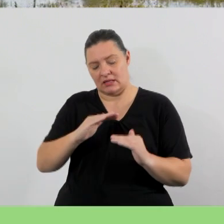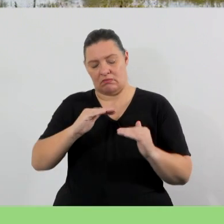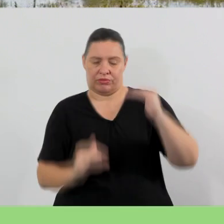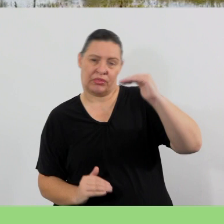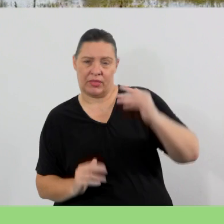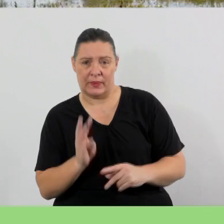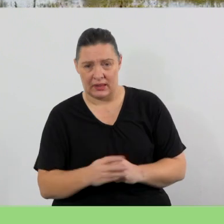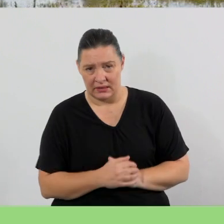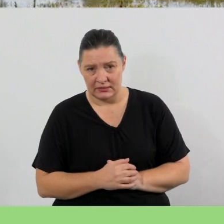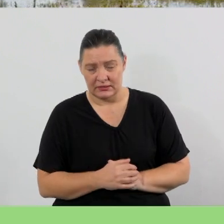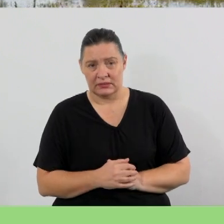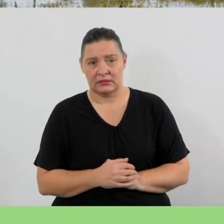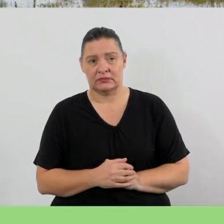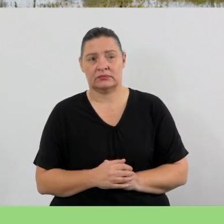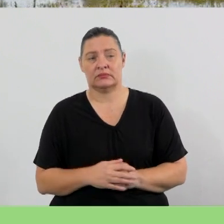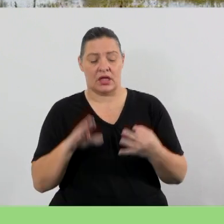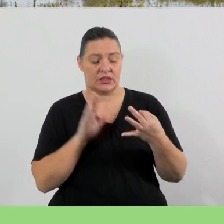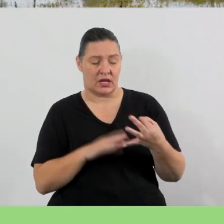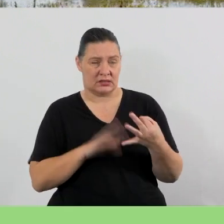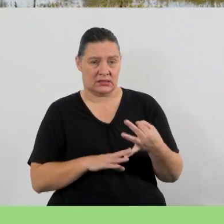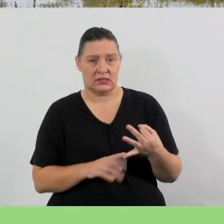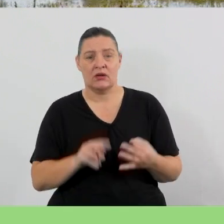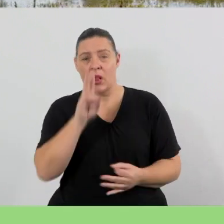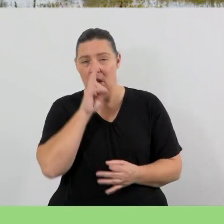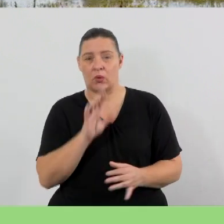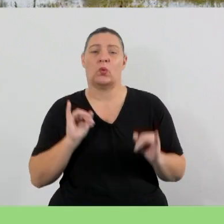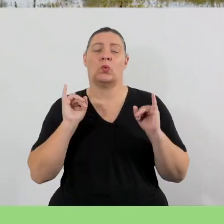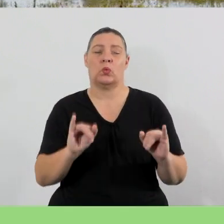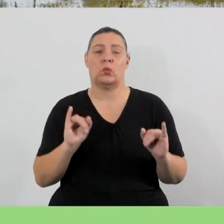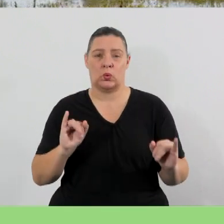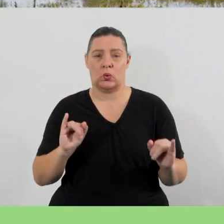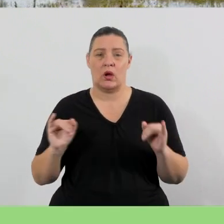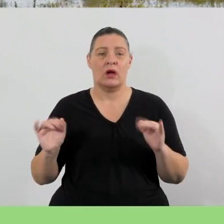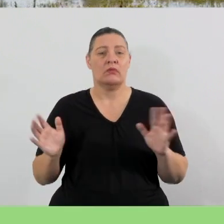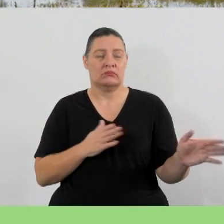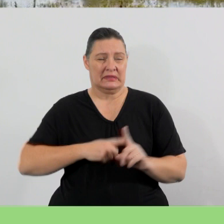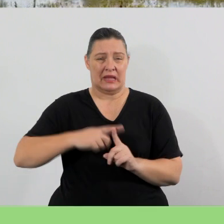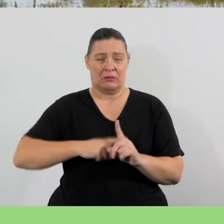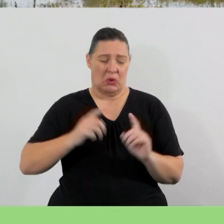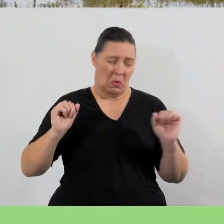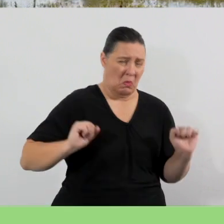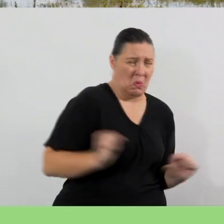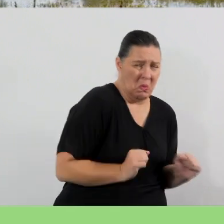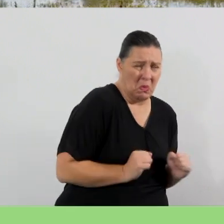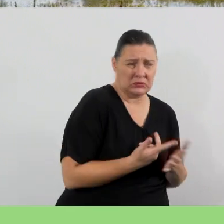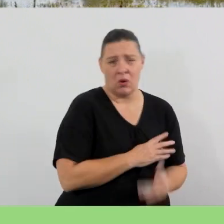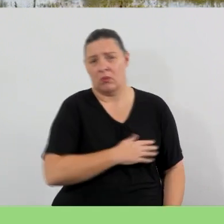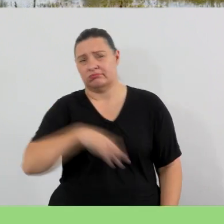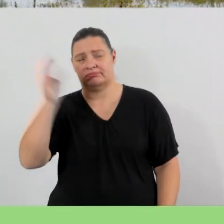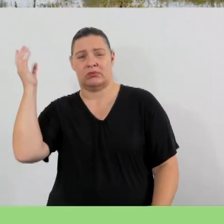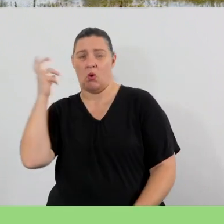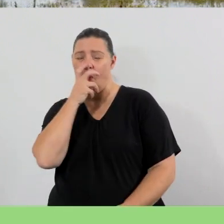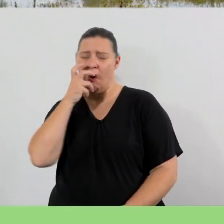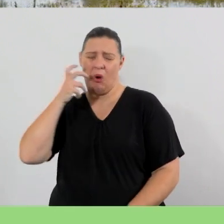imbalance. Then we are looking at the third one, which is extreme and sudden changes in temperature. They also play